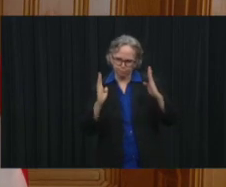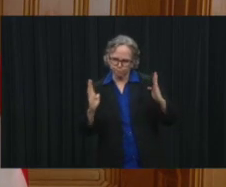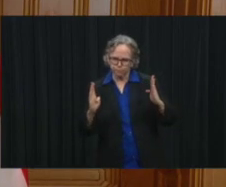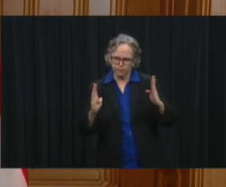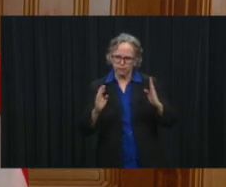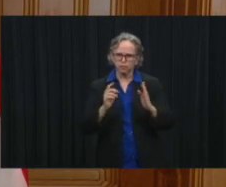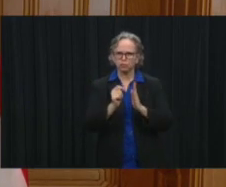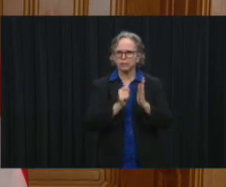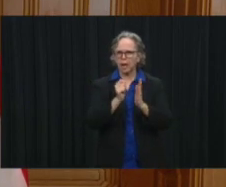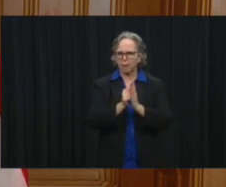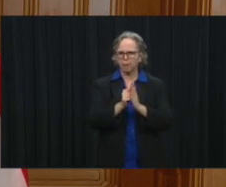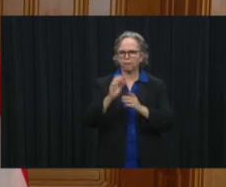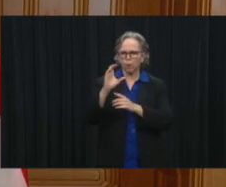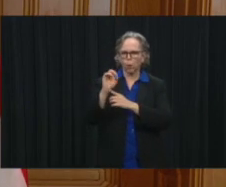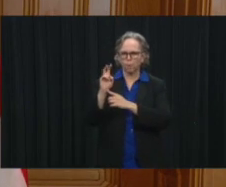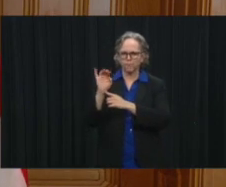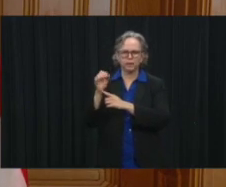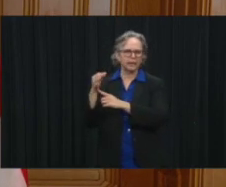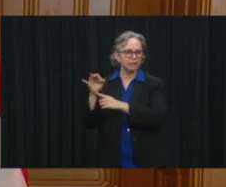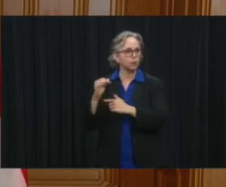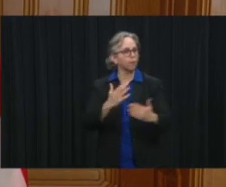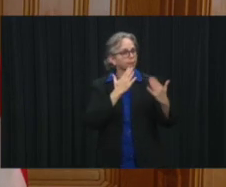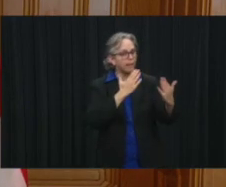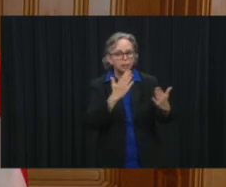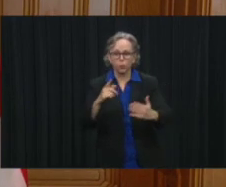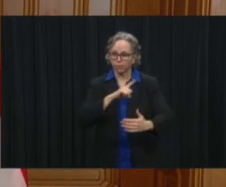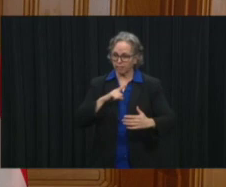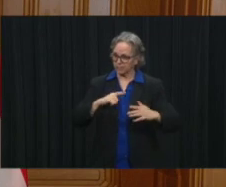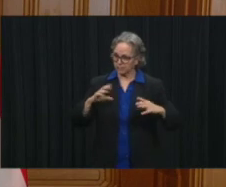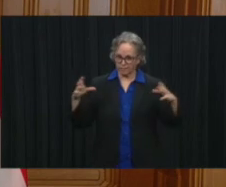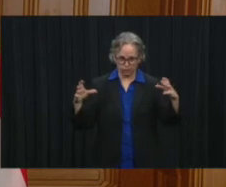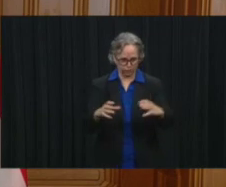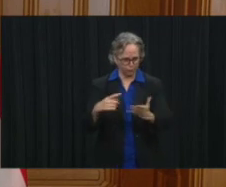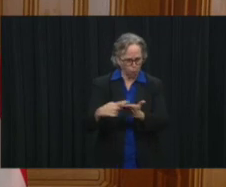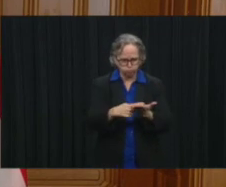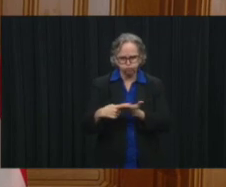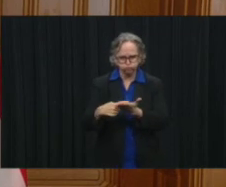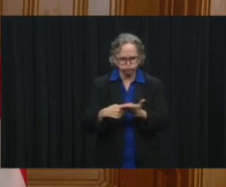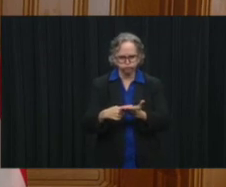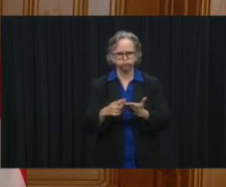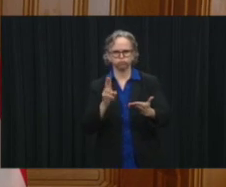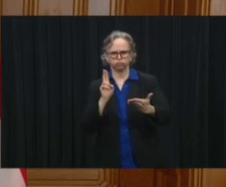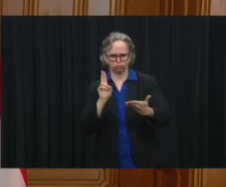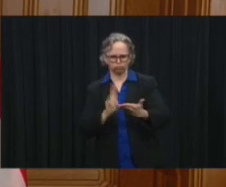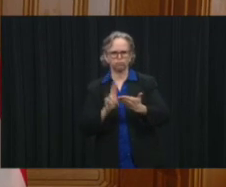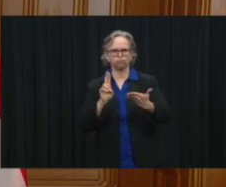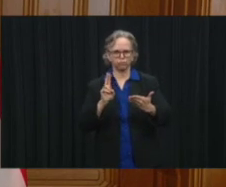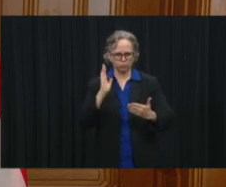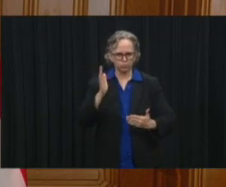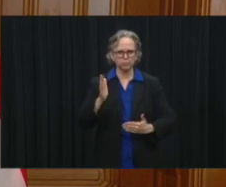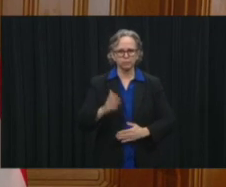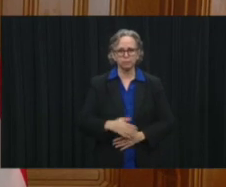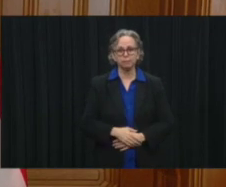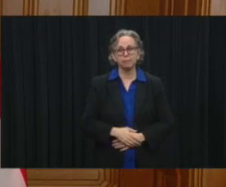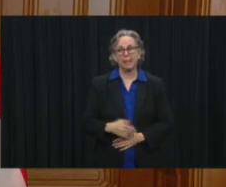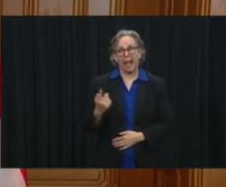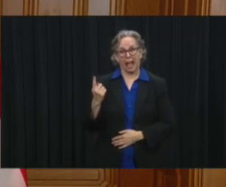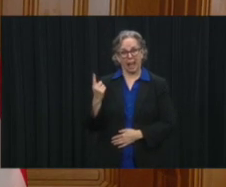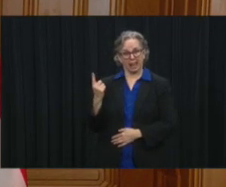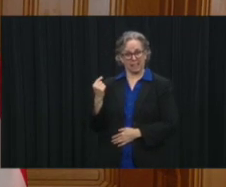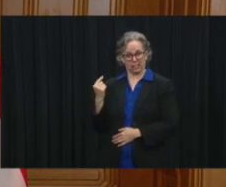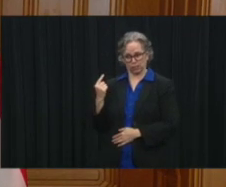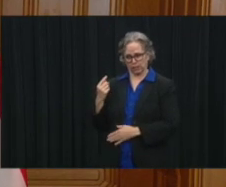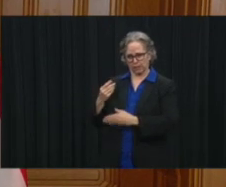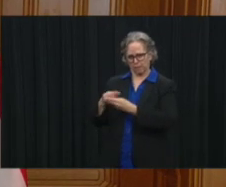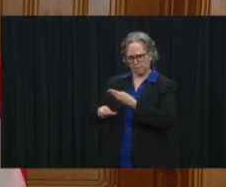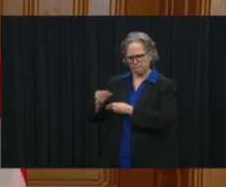Assembly. I thank the members of the General Assembly. They passed in a bipartisan way last year the budget as well as